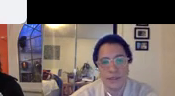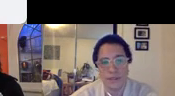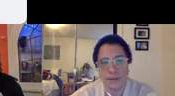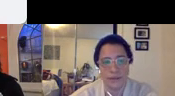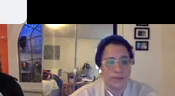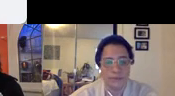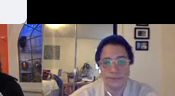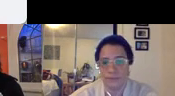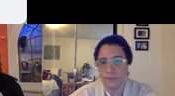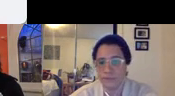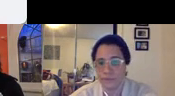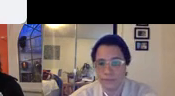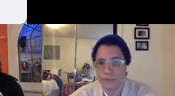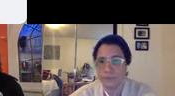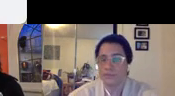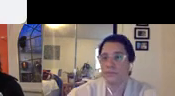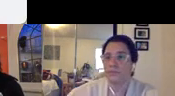there.